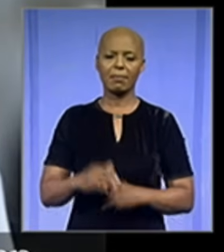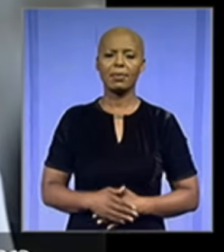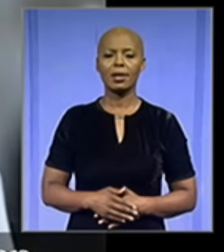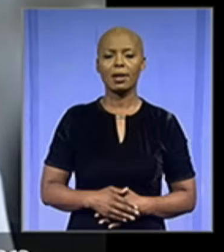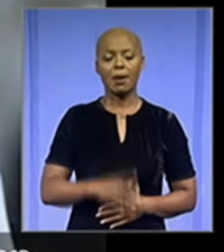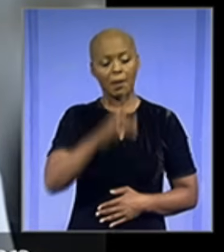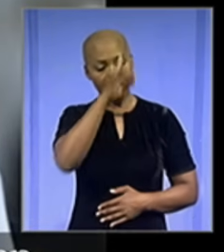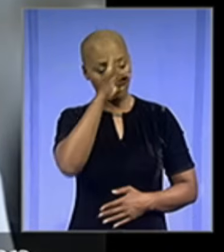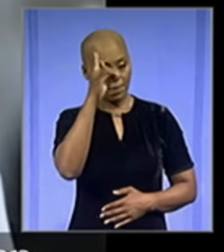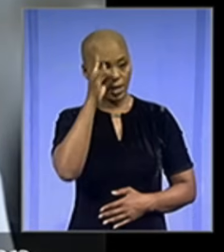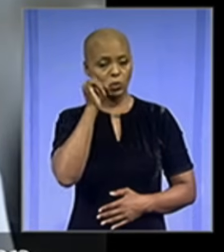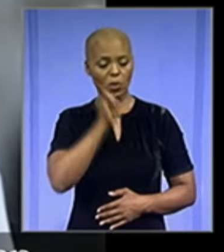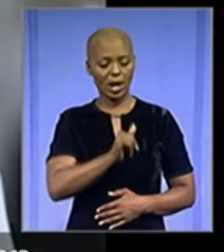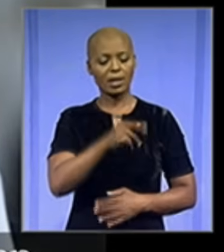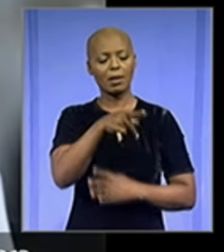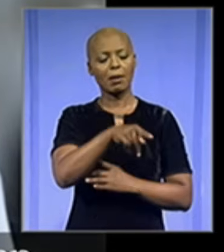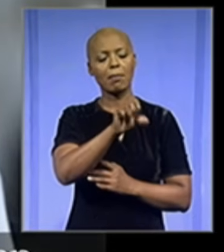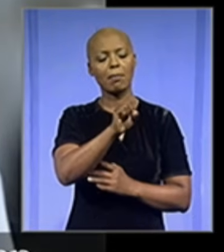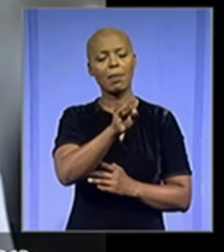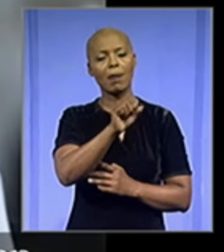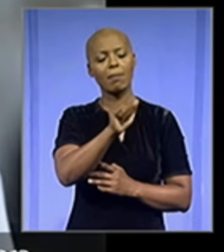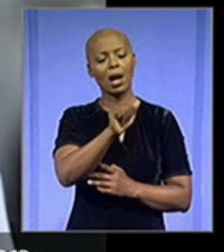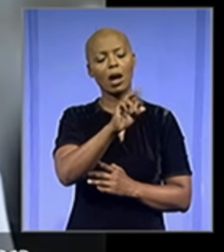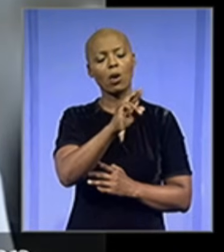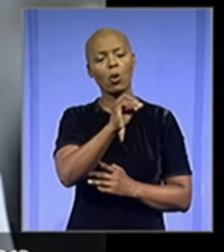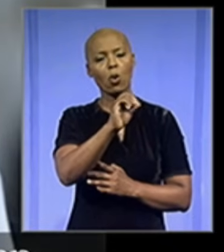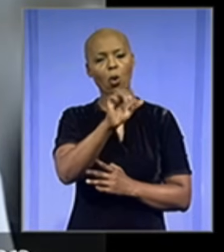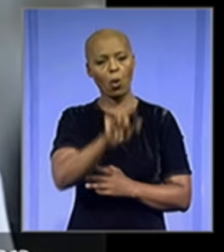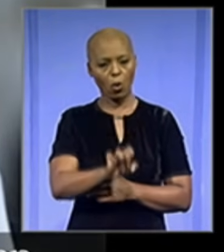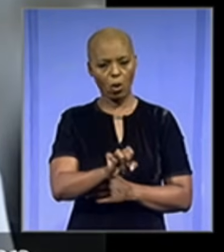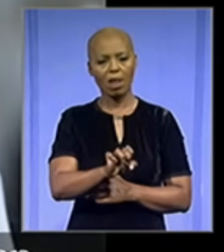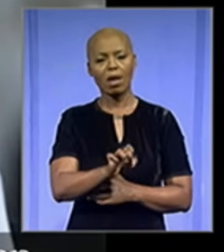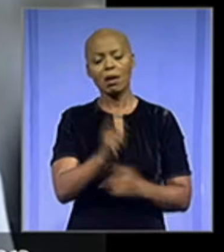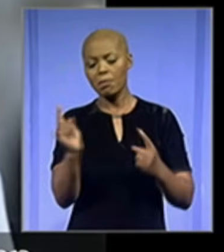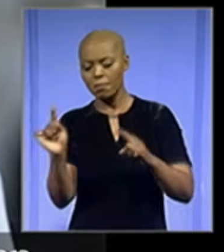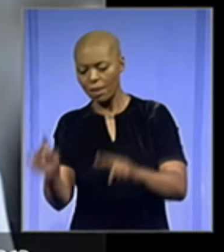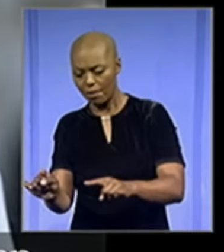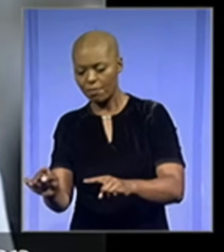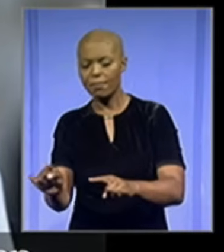there was a parole hearing, and she came to that hearing.